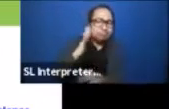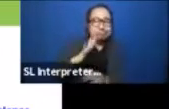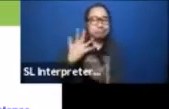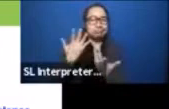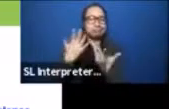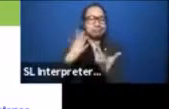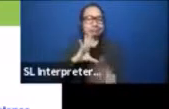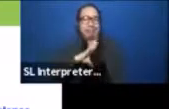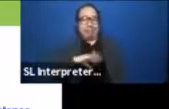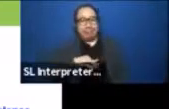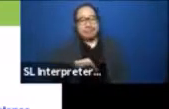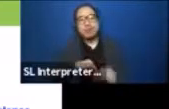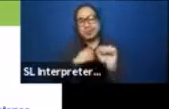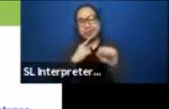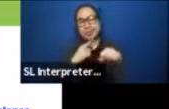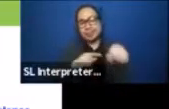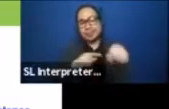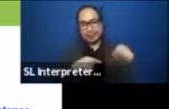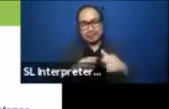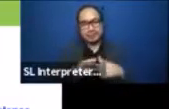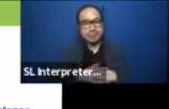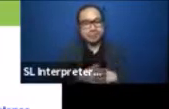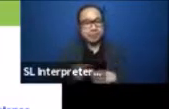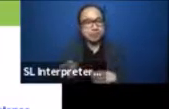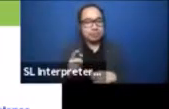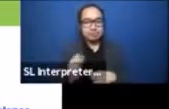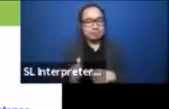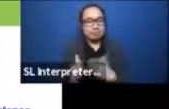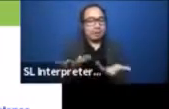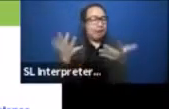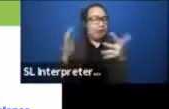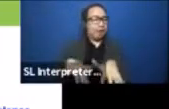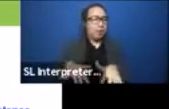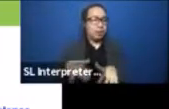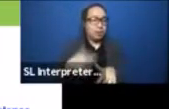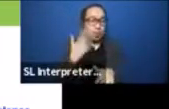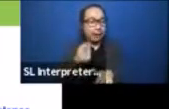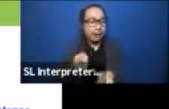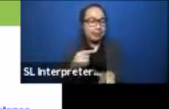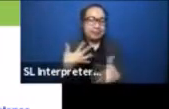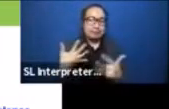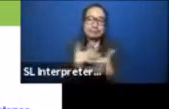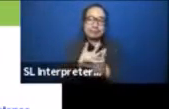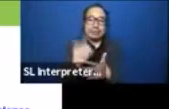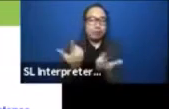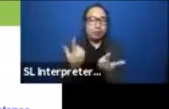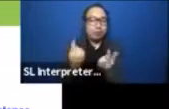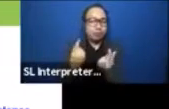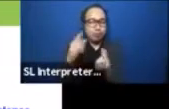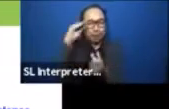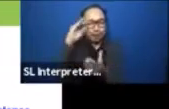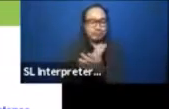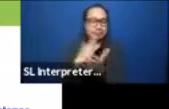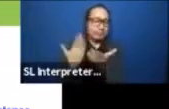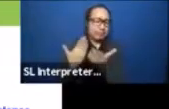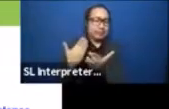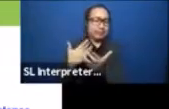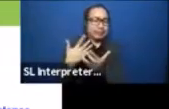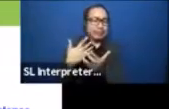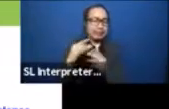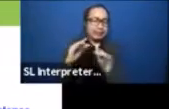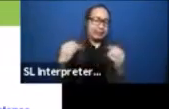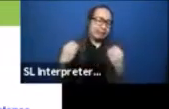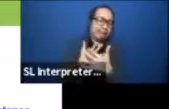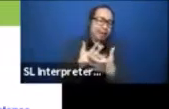she ever have sexual intercourse when she did not want because she was afraid of what he might do? Around 42%.